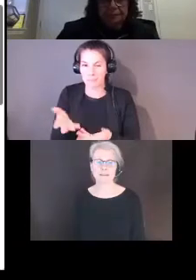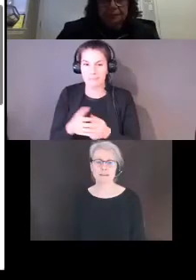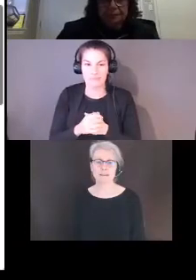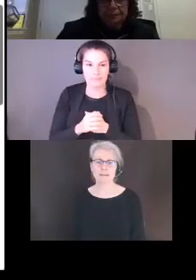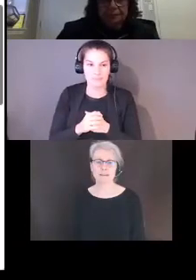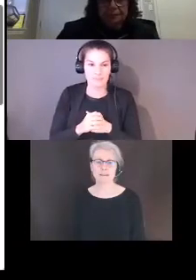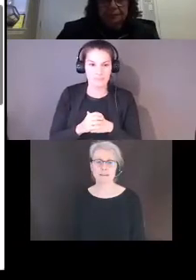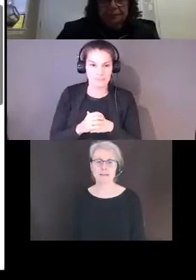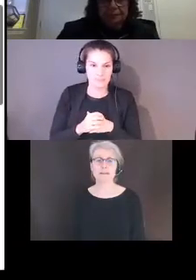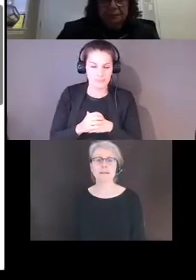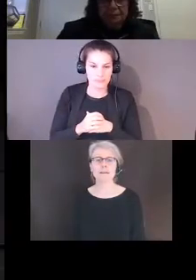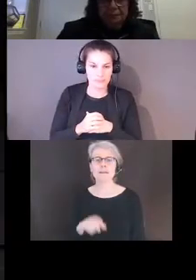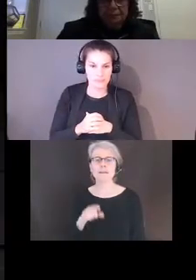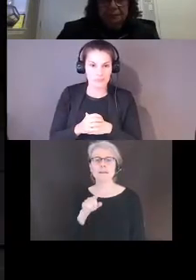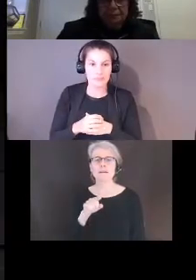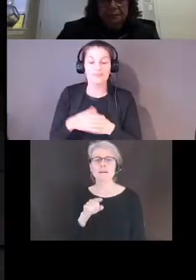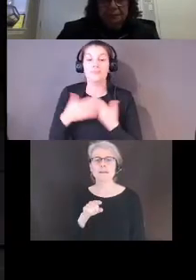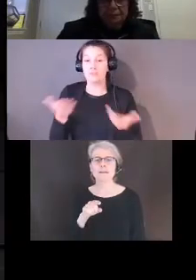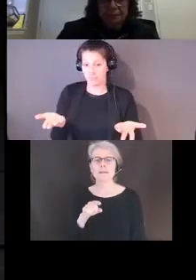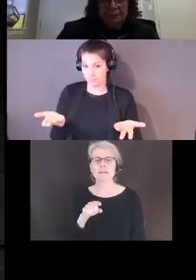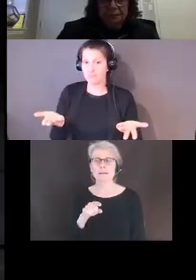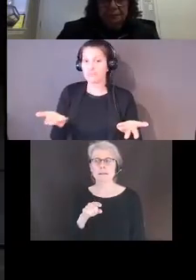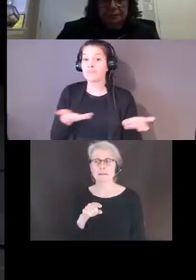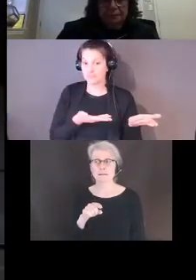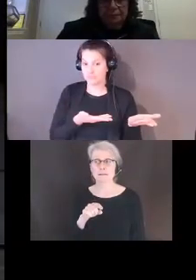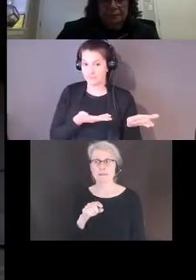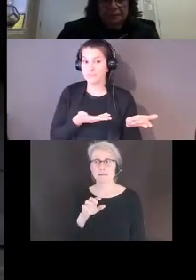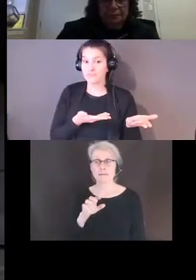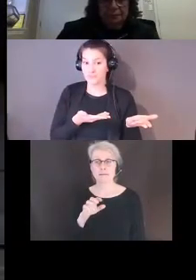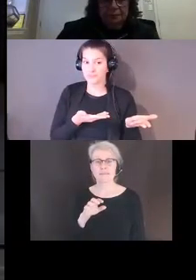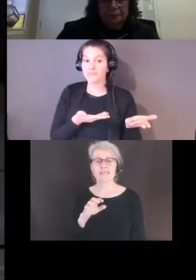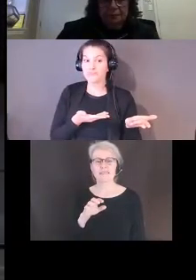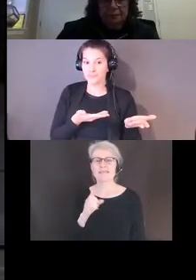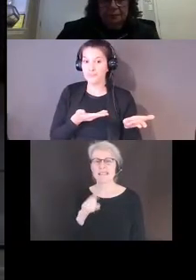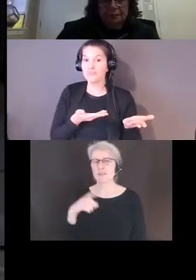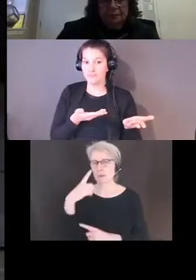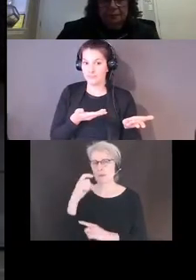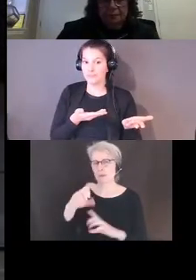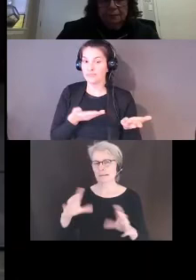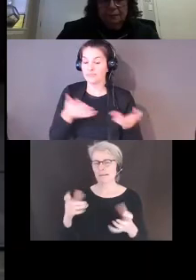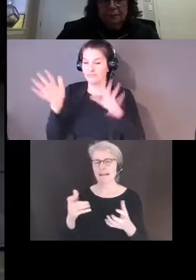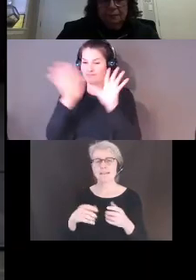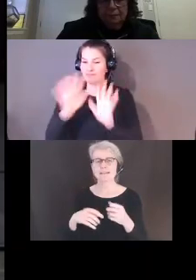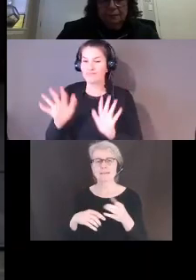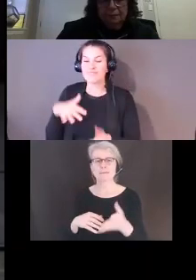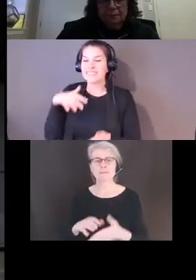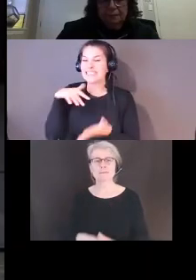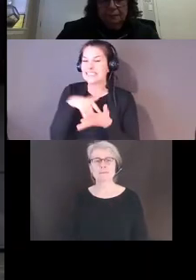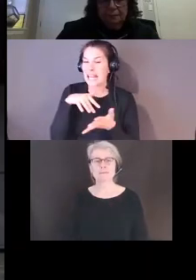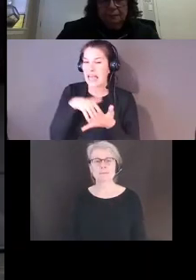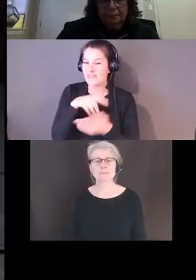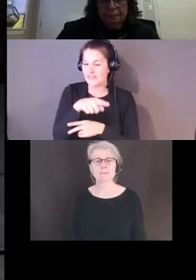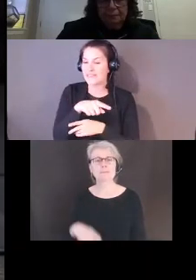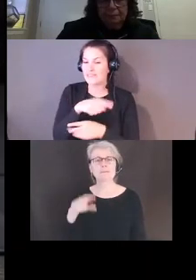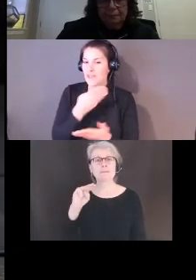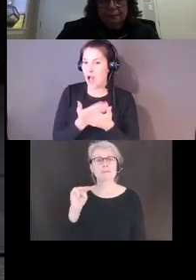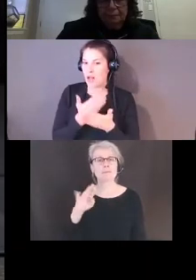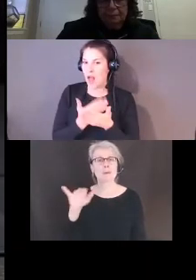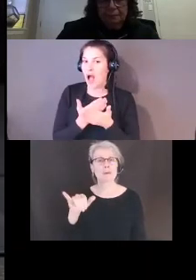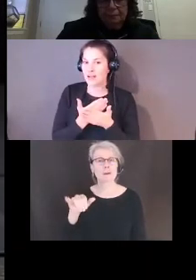So this is one of our Ballerina Dreams classes, dancing to Mary